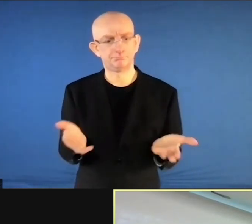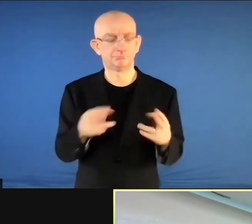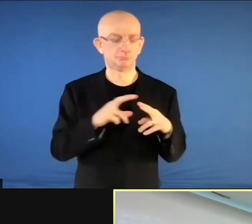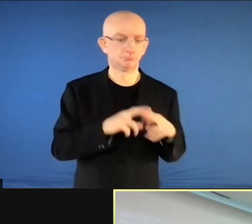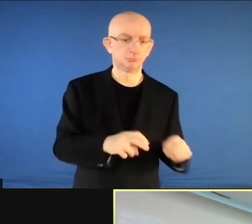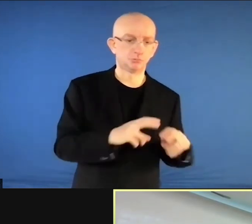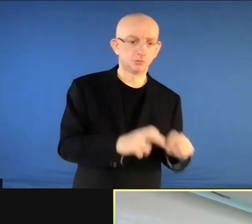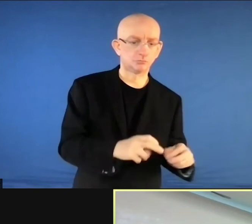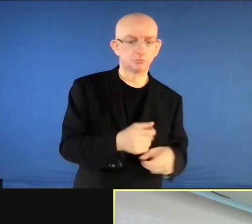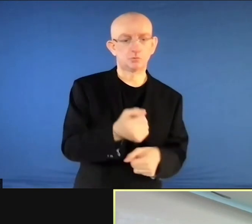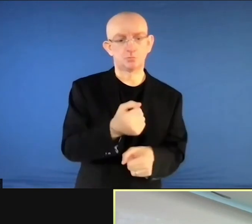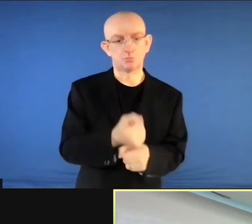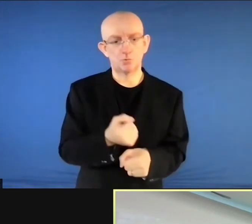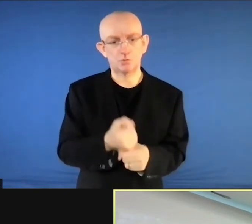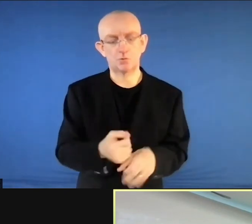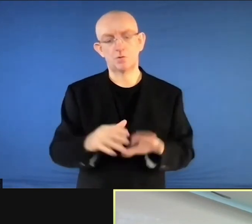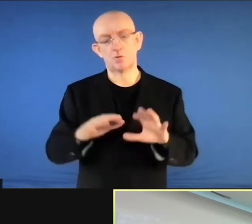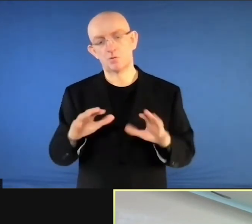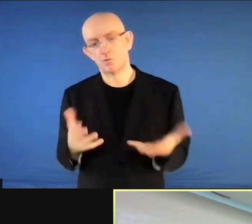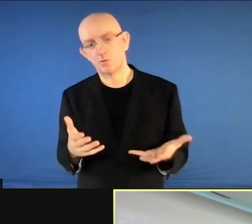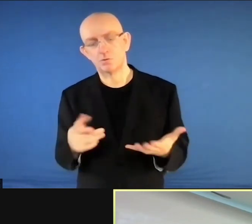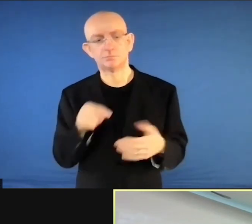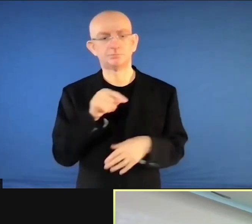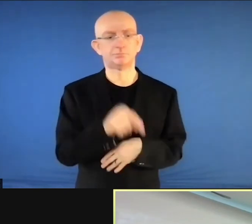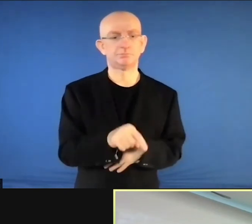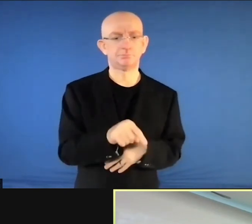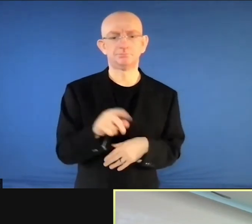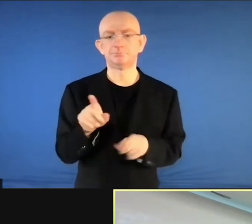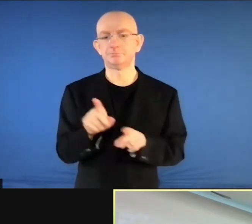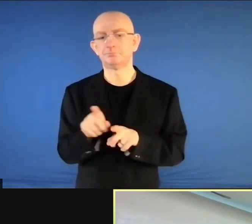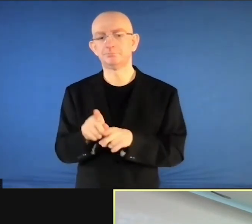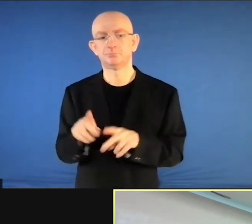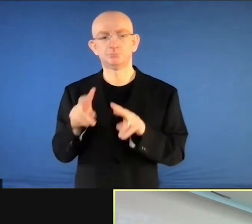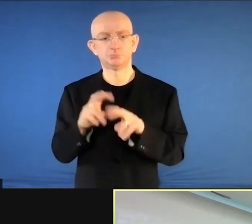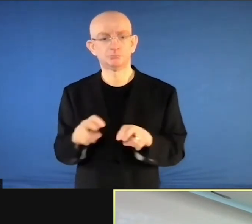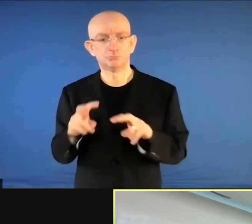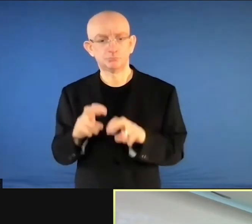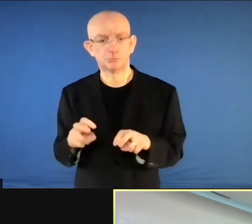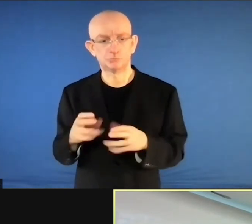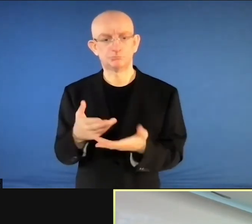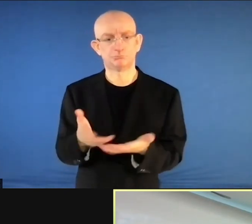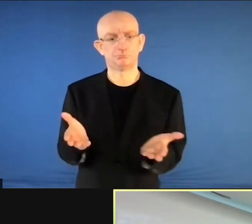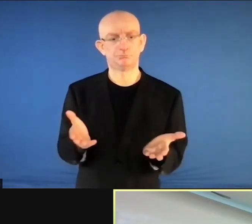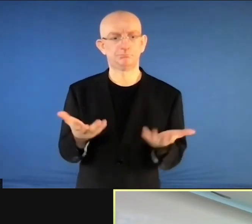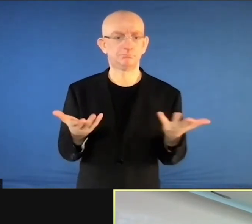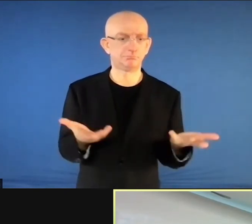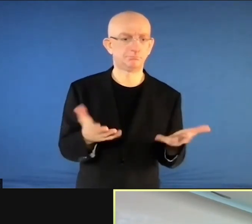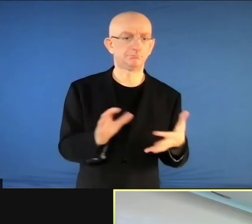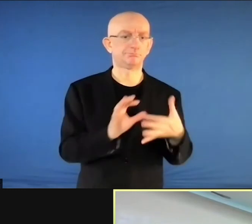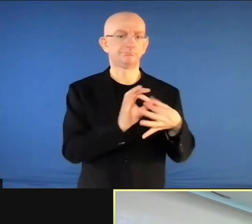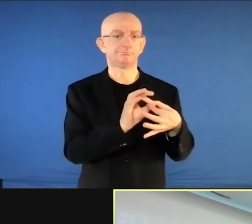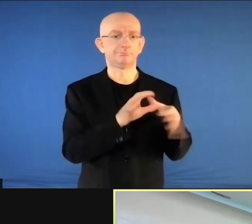as researchers. So as I said previously, working together and not